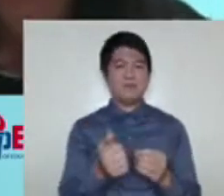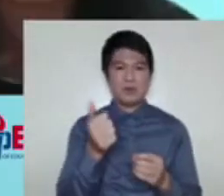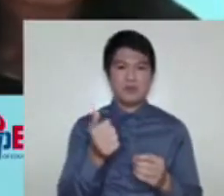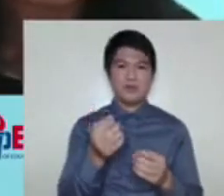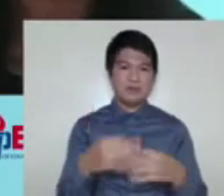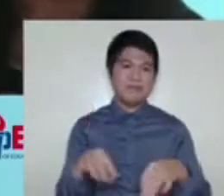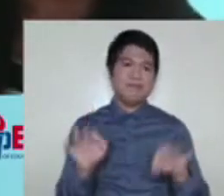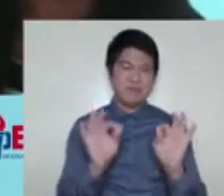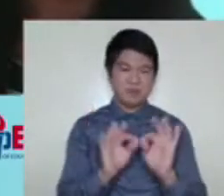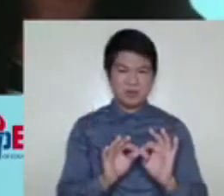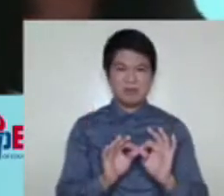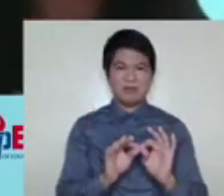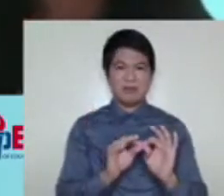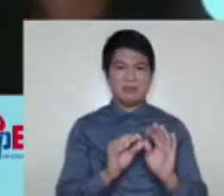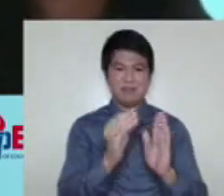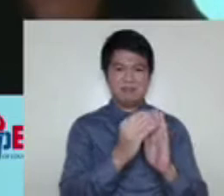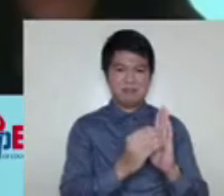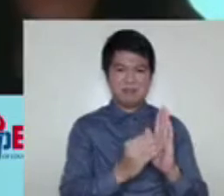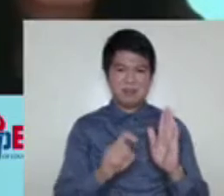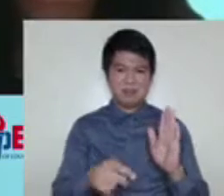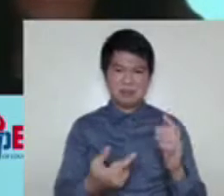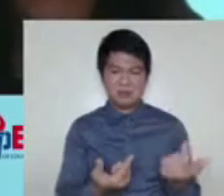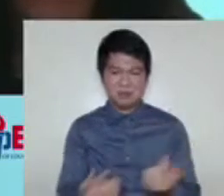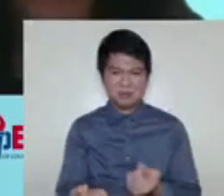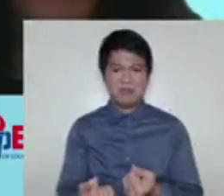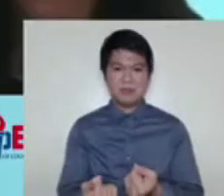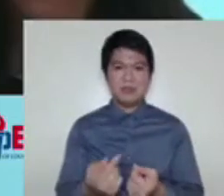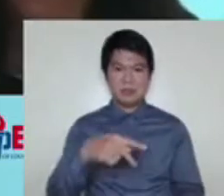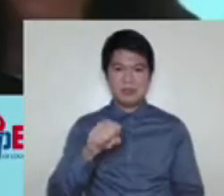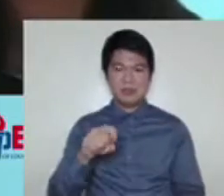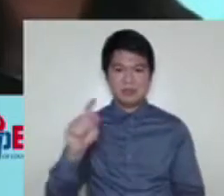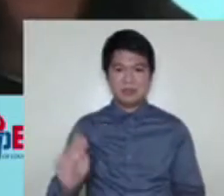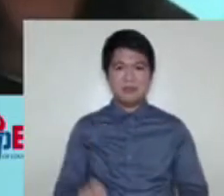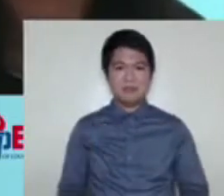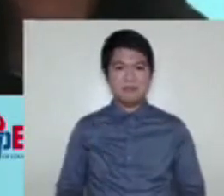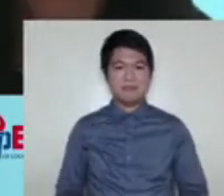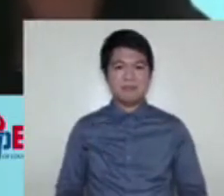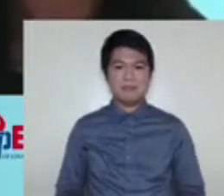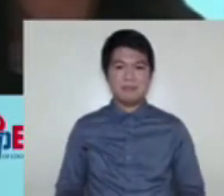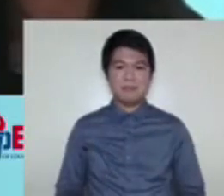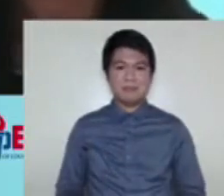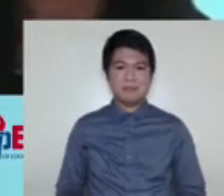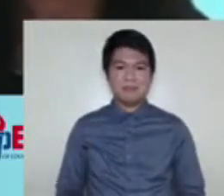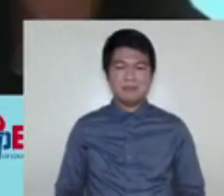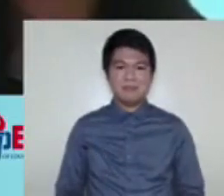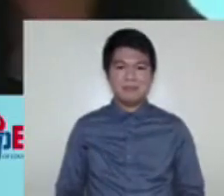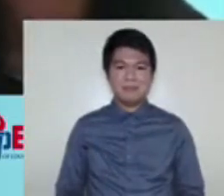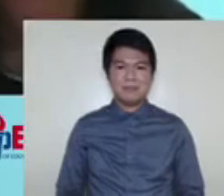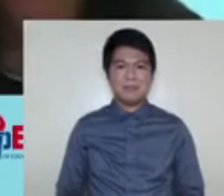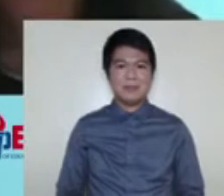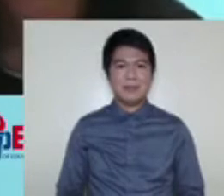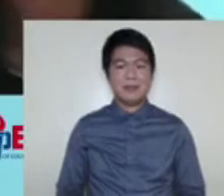our PPST. So you will note here that under the column for the means of verification, we